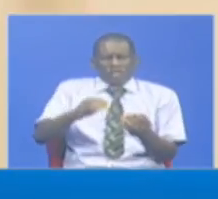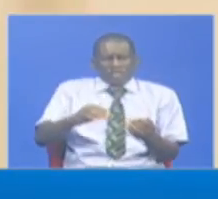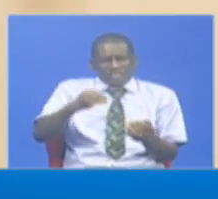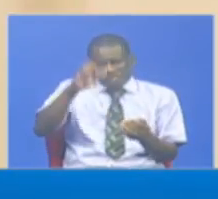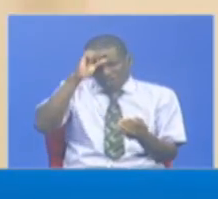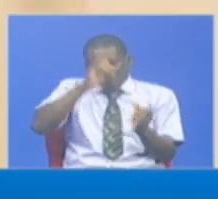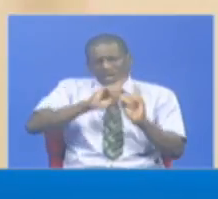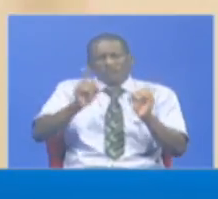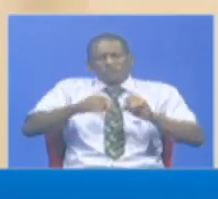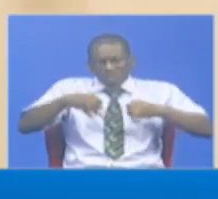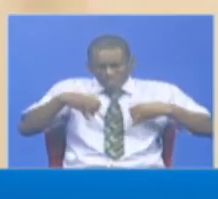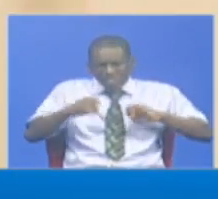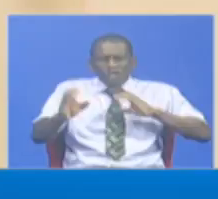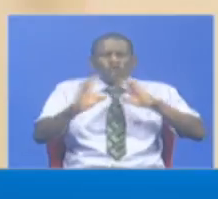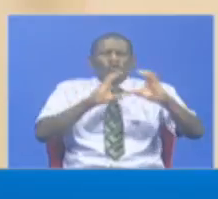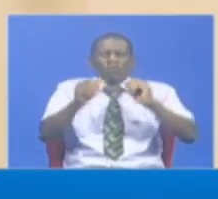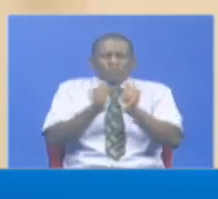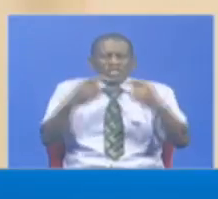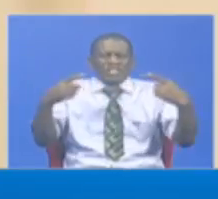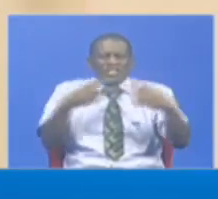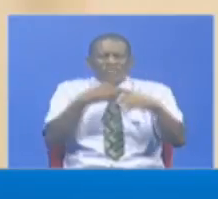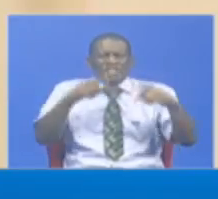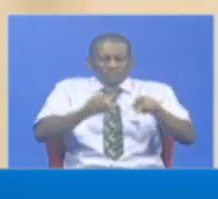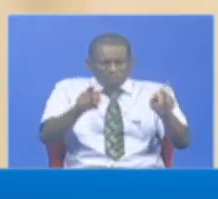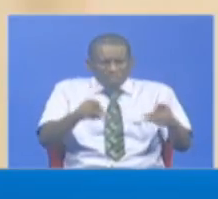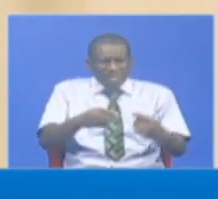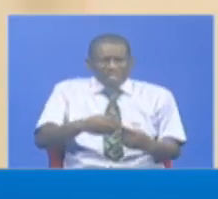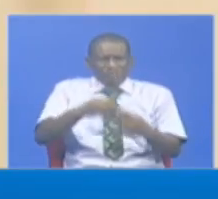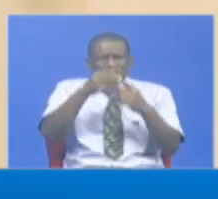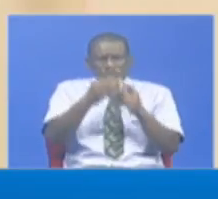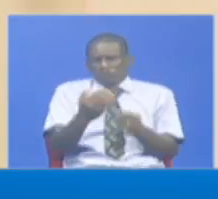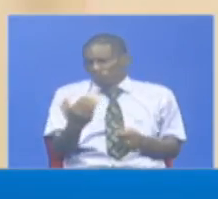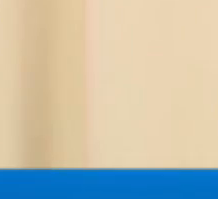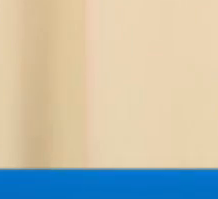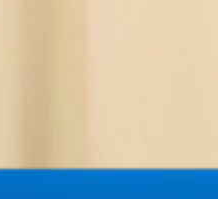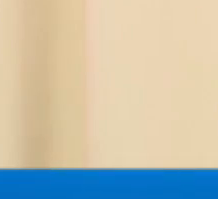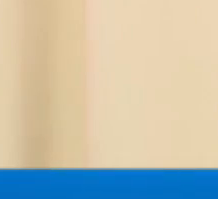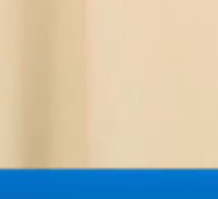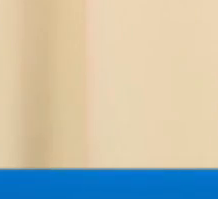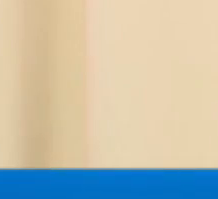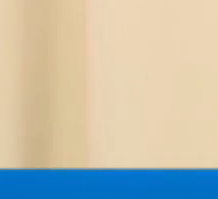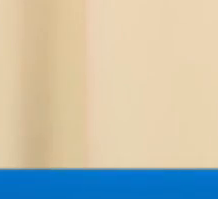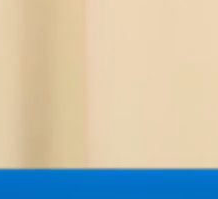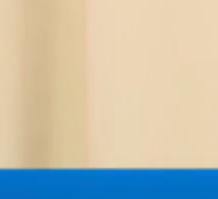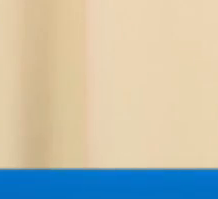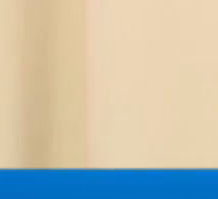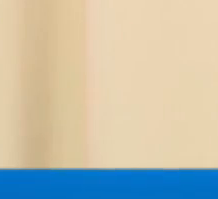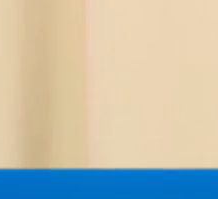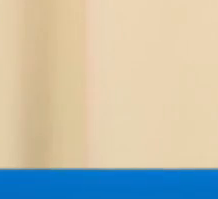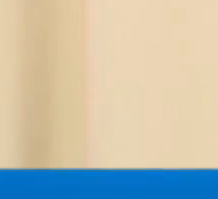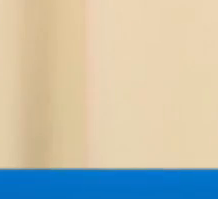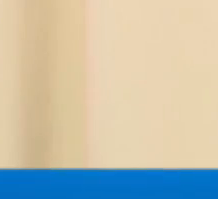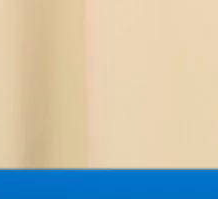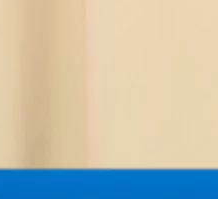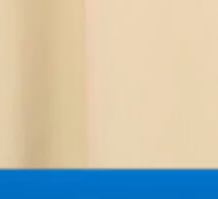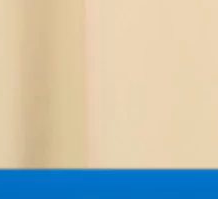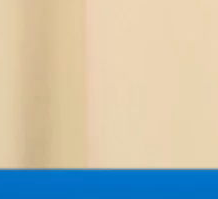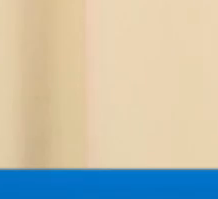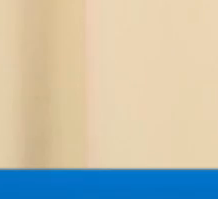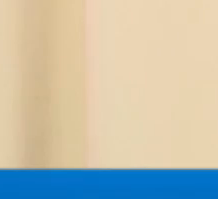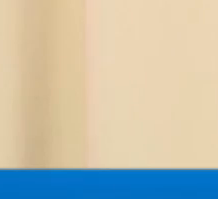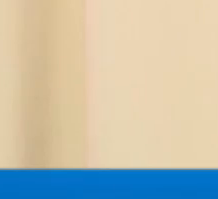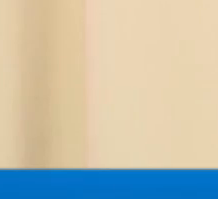any effort to communicate to different populations, especially for younger children. And many may not understand the magnitude of